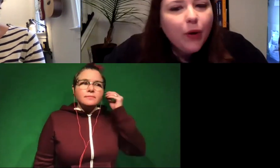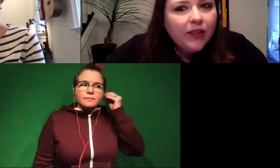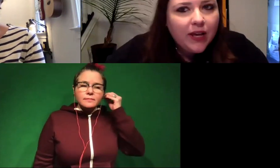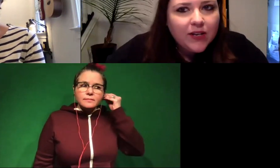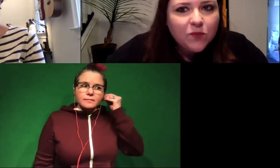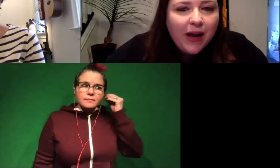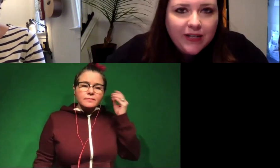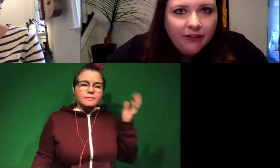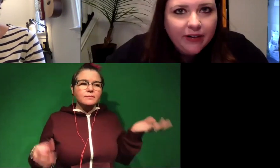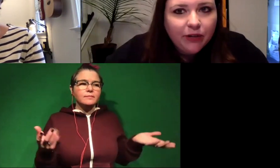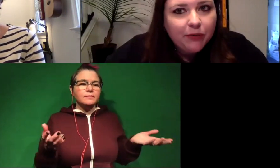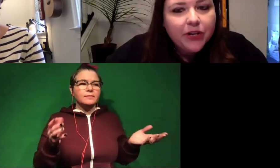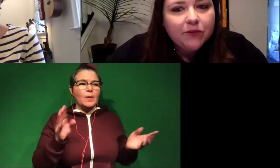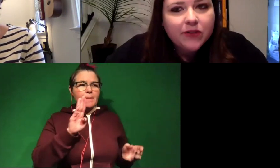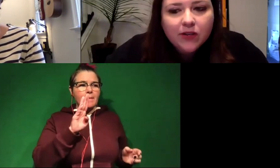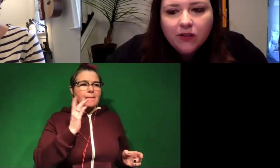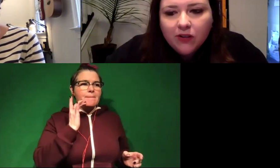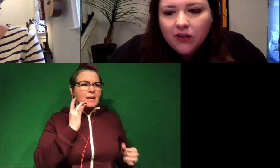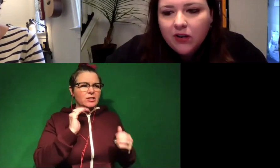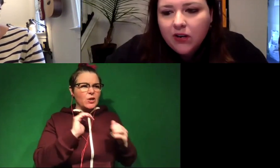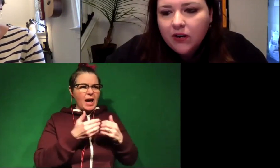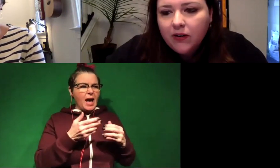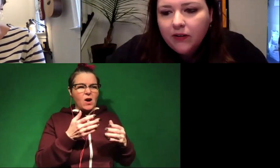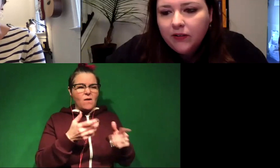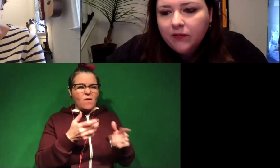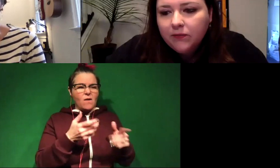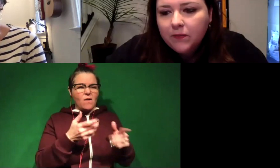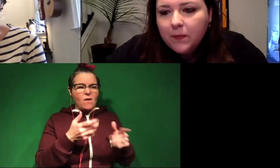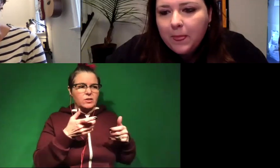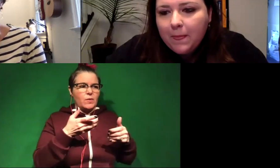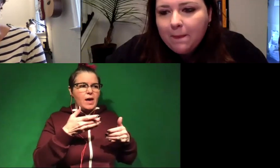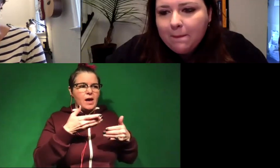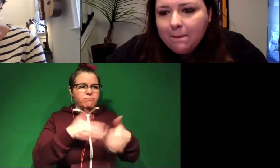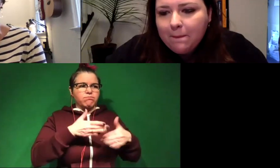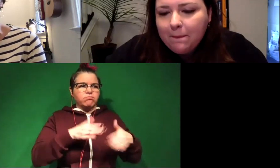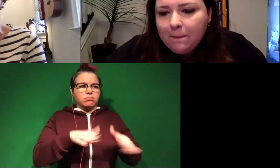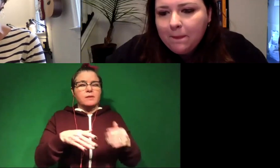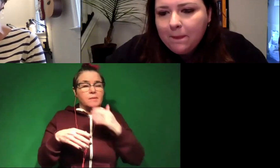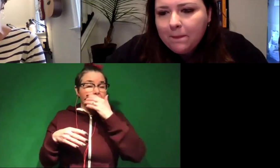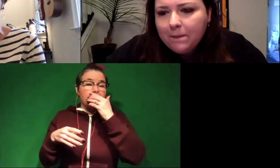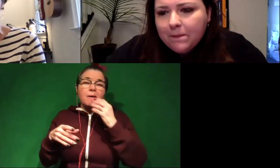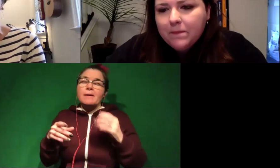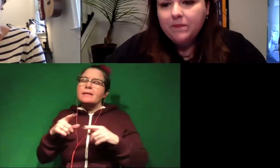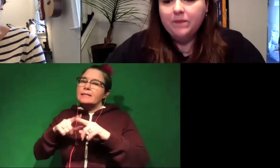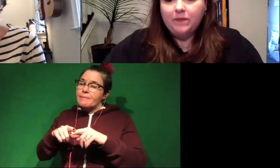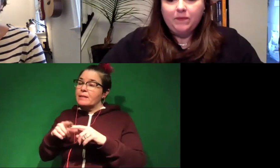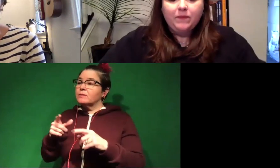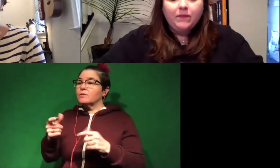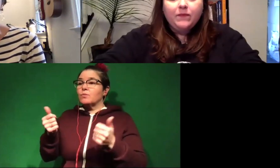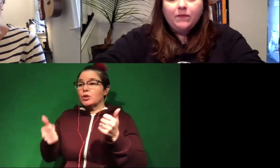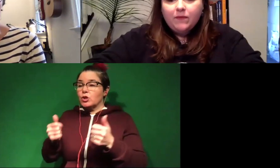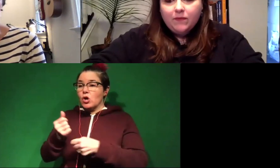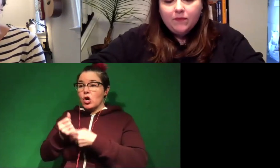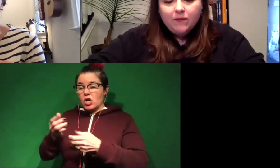How quickly do bacteria reproduce? It depends. Some bacteria, like the ones that cause disease, those